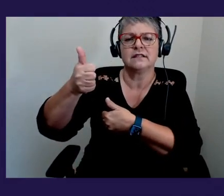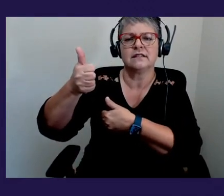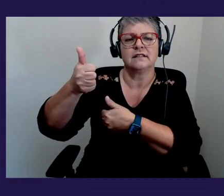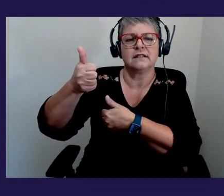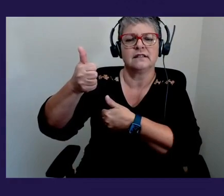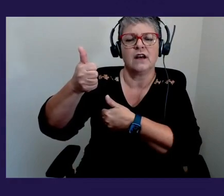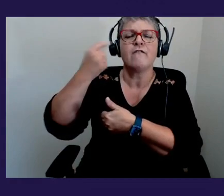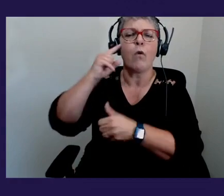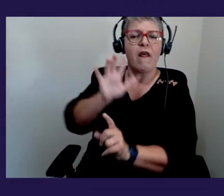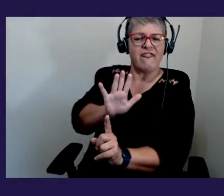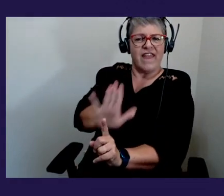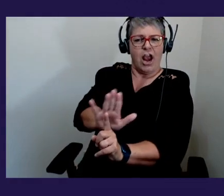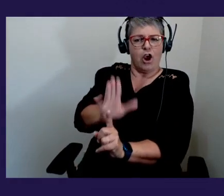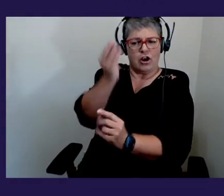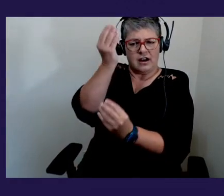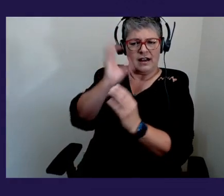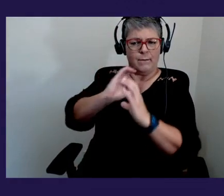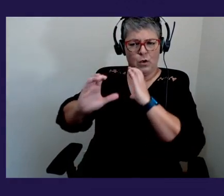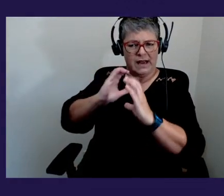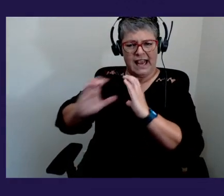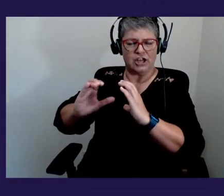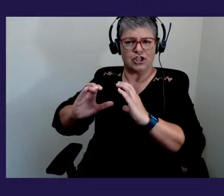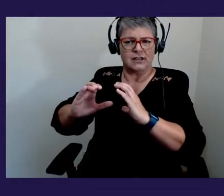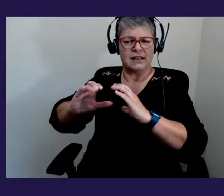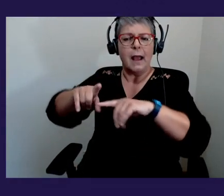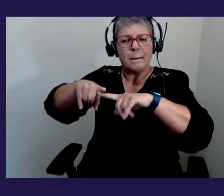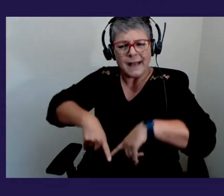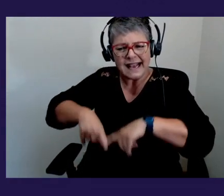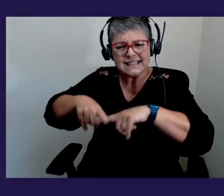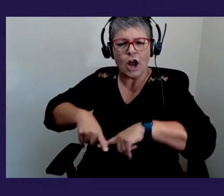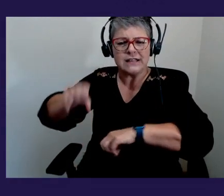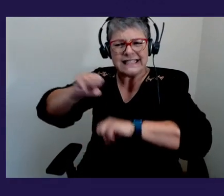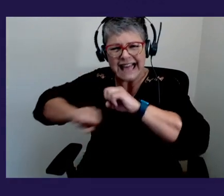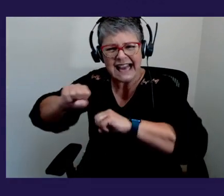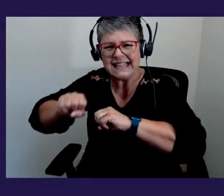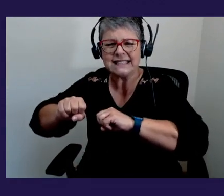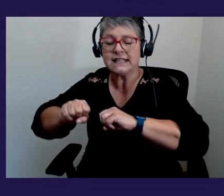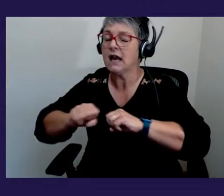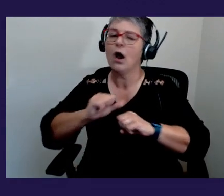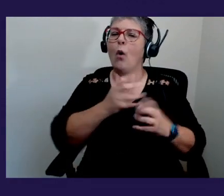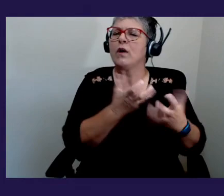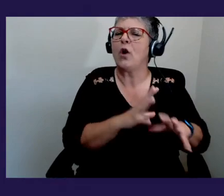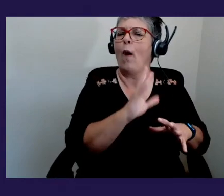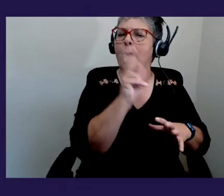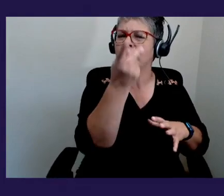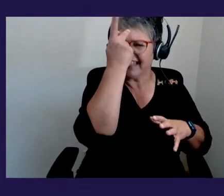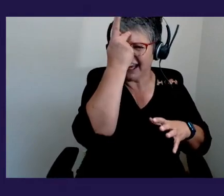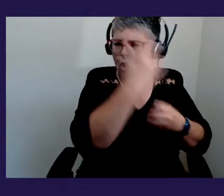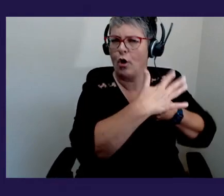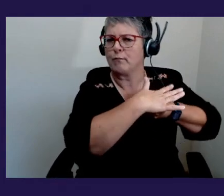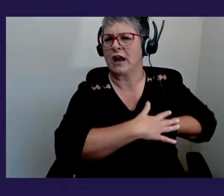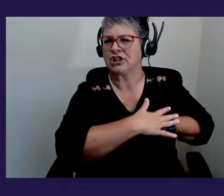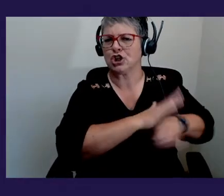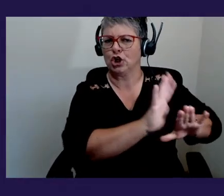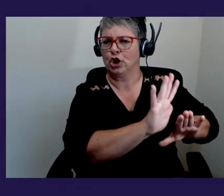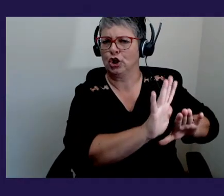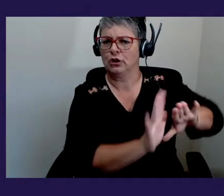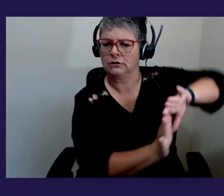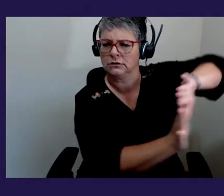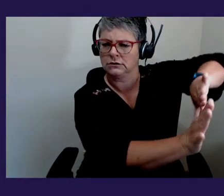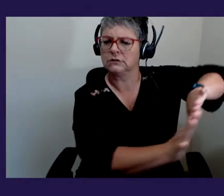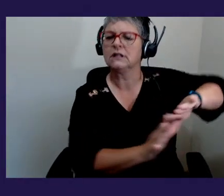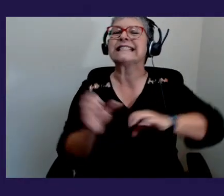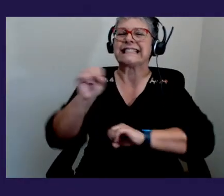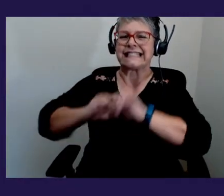be based on science and free from political pressure. And that is a critical part of transparency